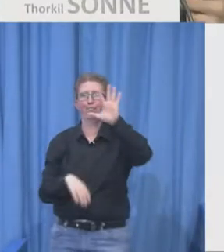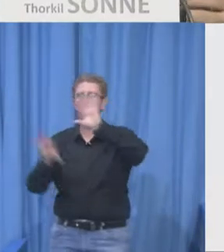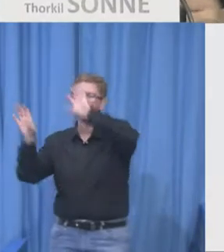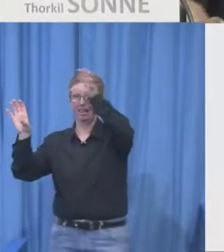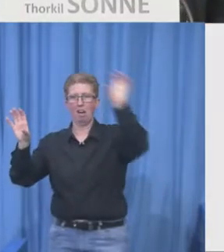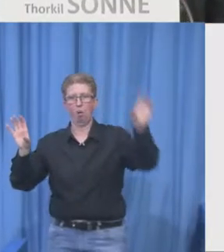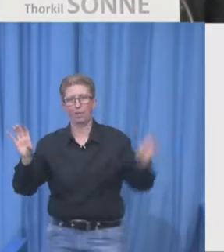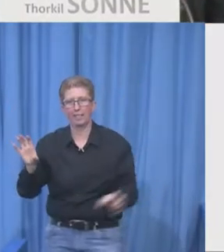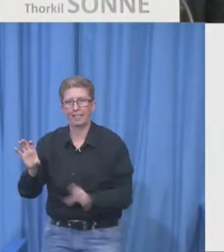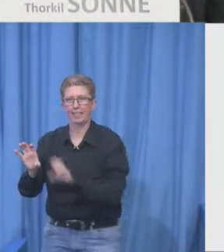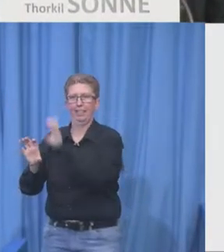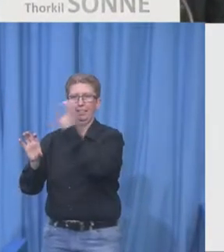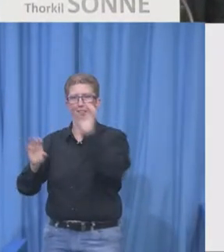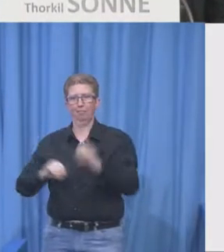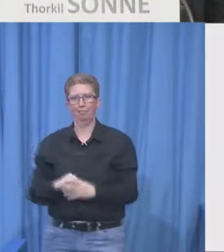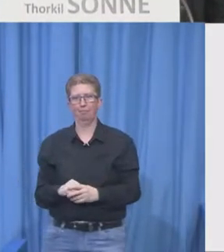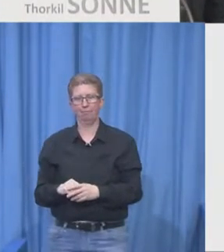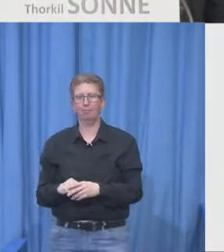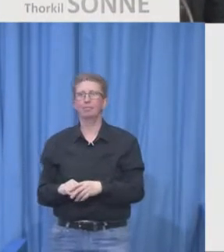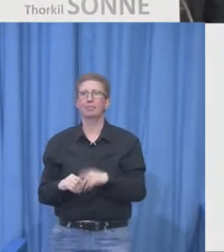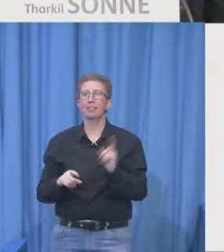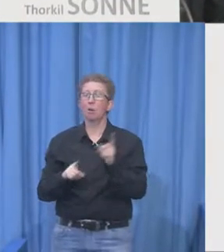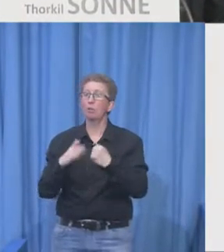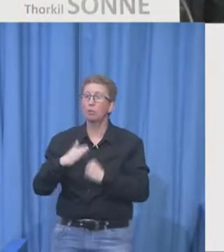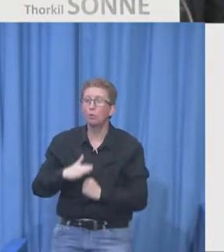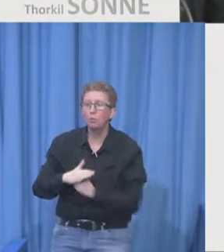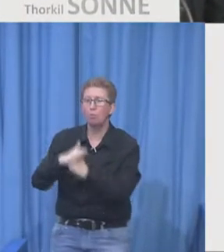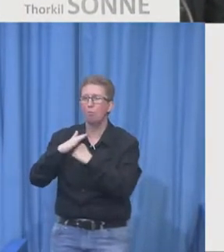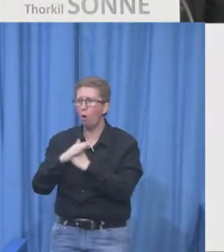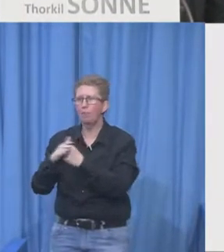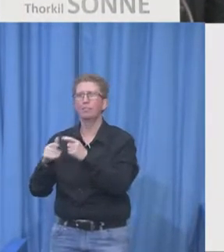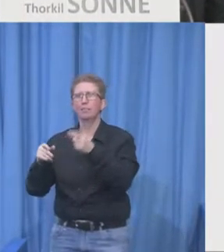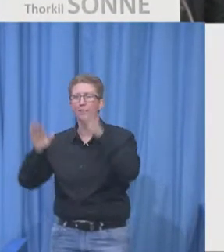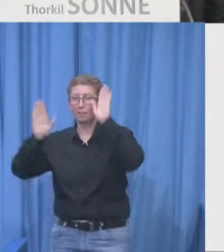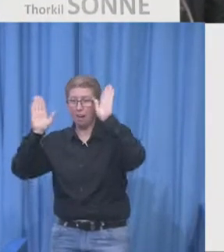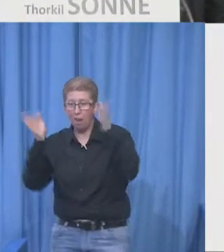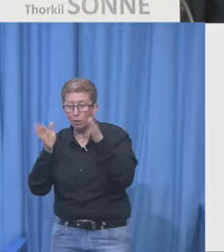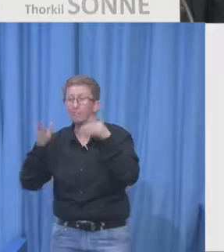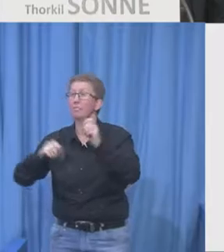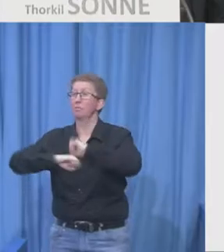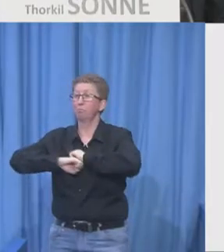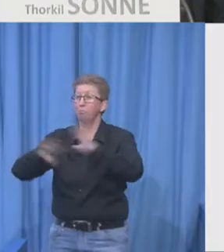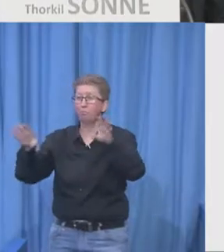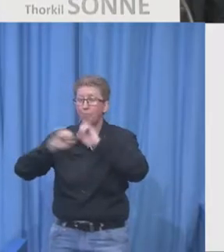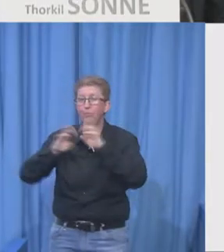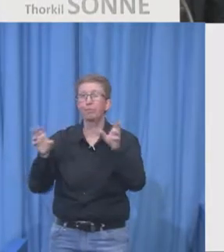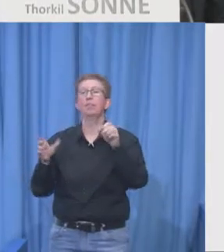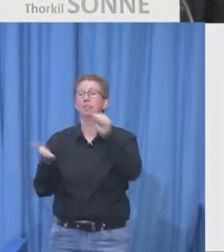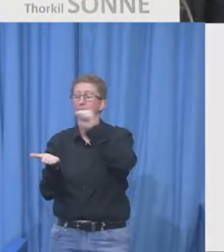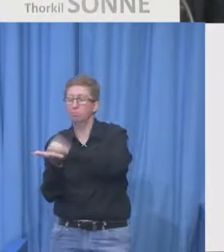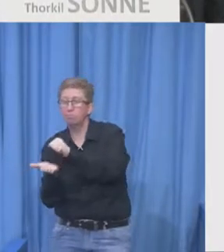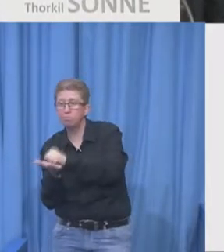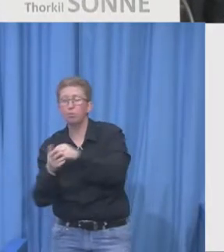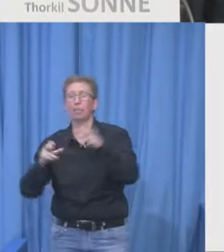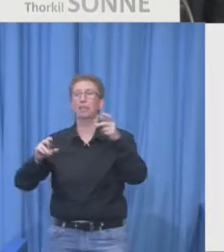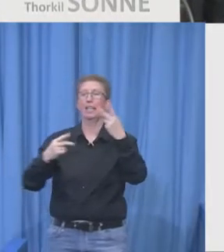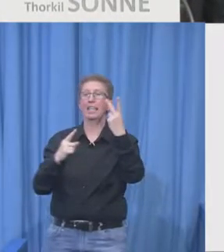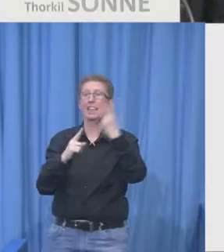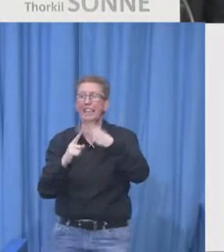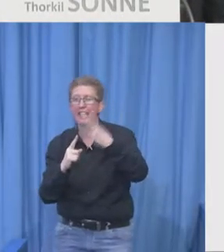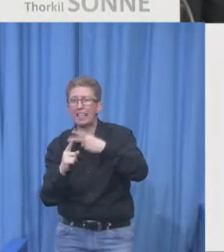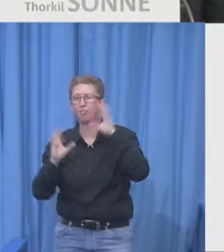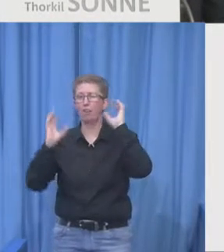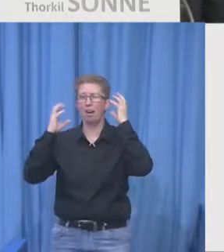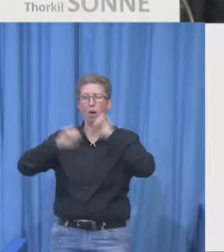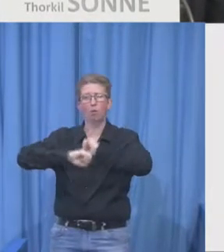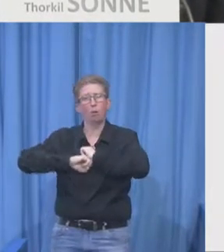We've been promoting, there have been a lot of article, TV broadcast, books. So we have created quite a lot of